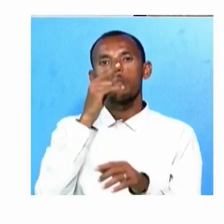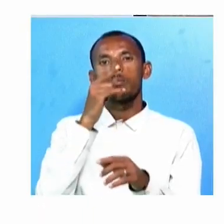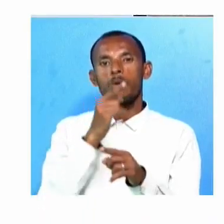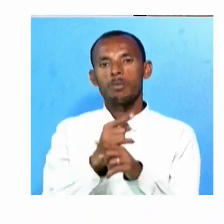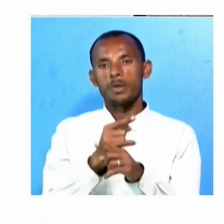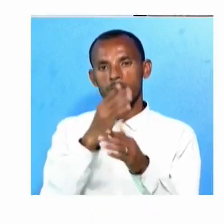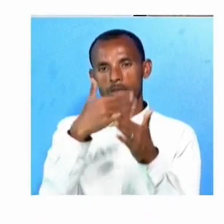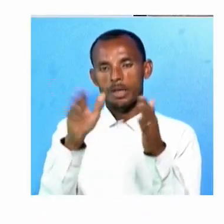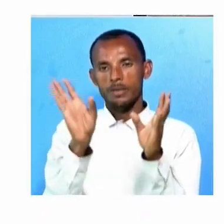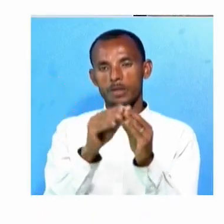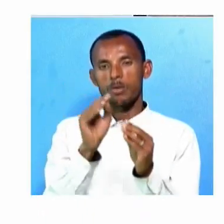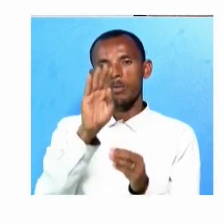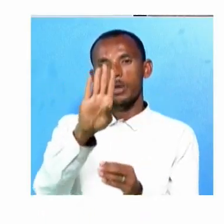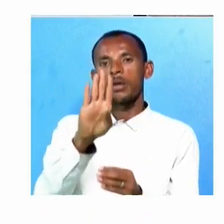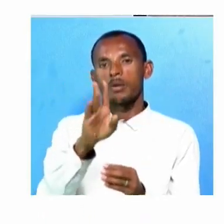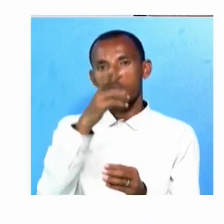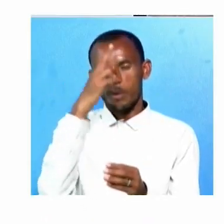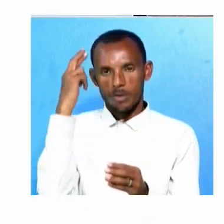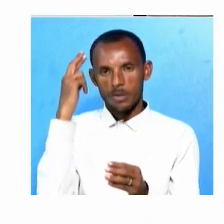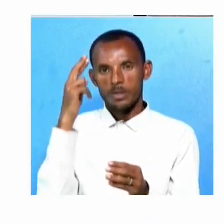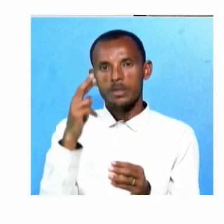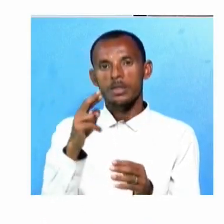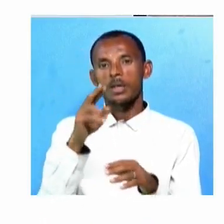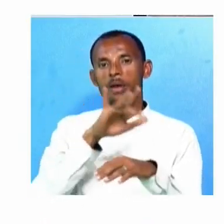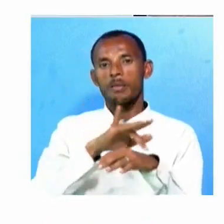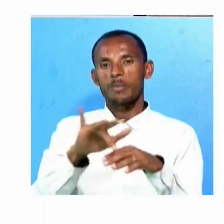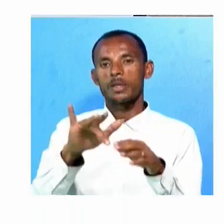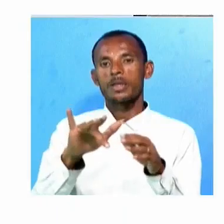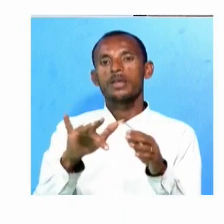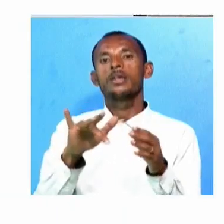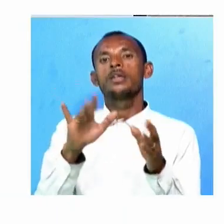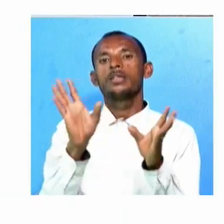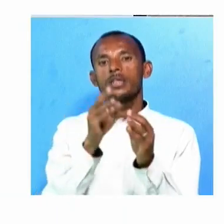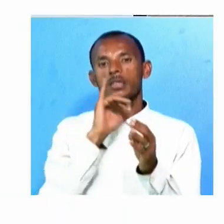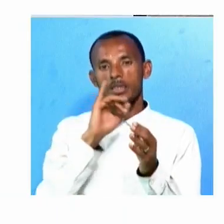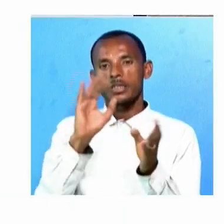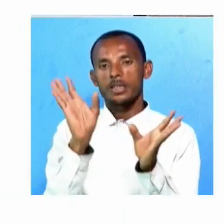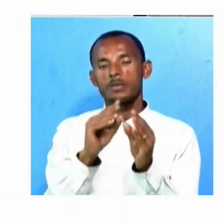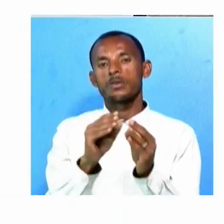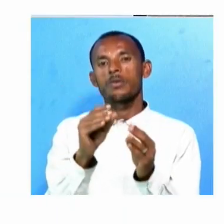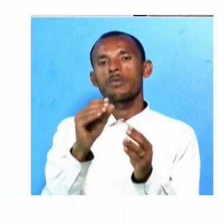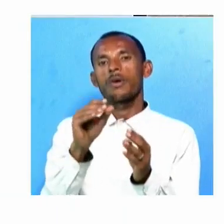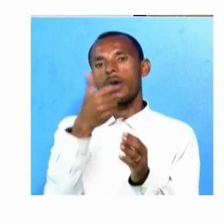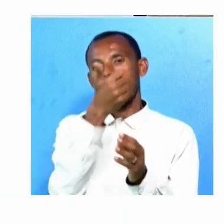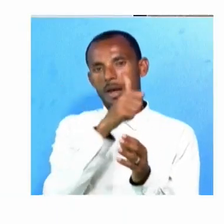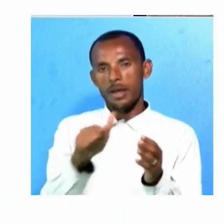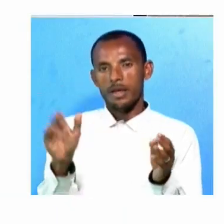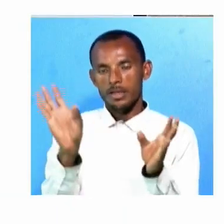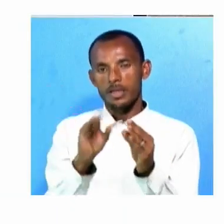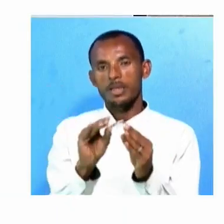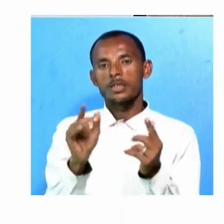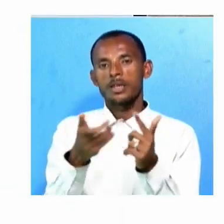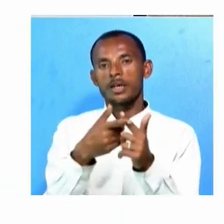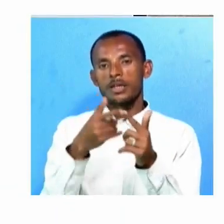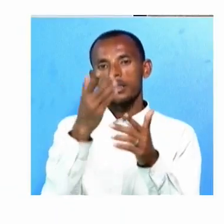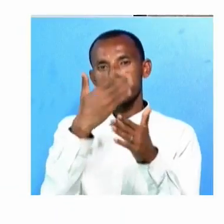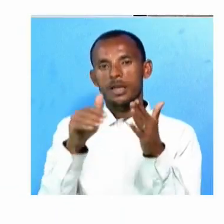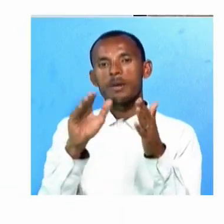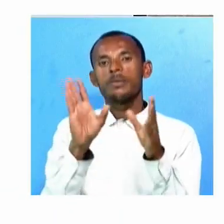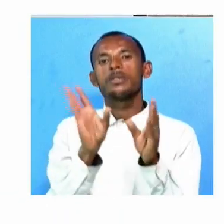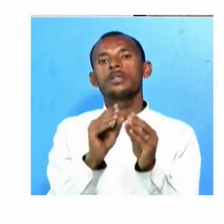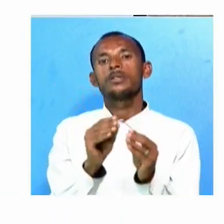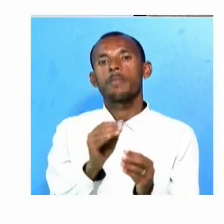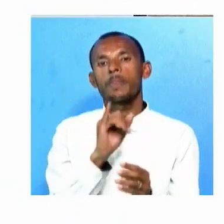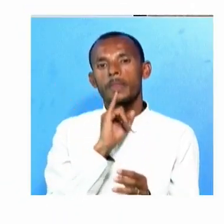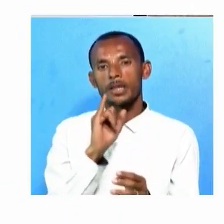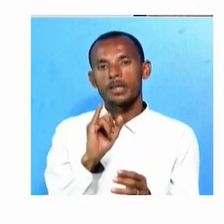B, because we said empty set is a subset of any set, and second set has more elements than